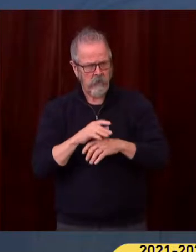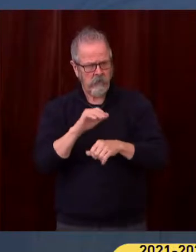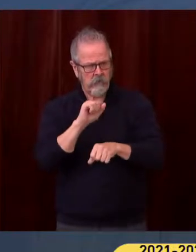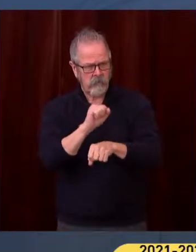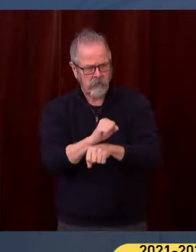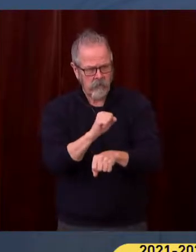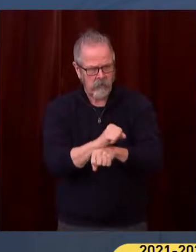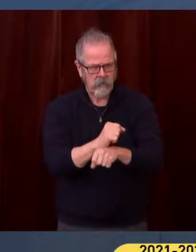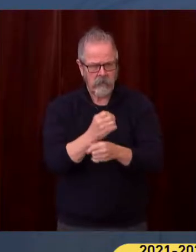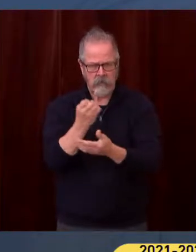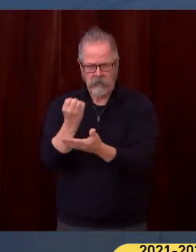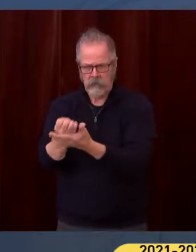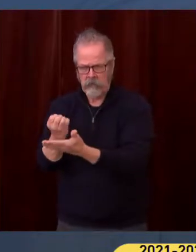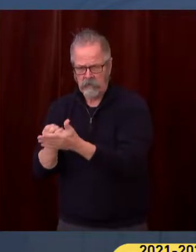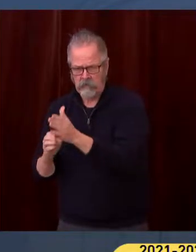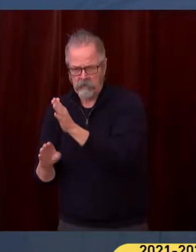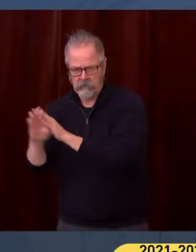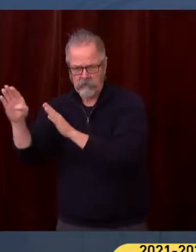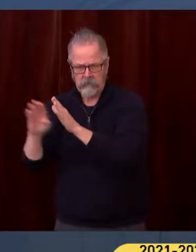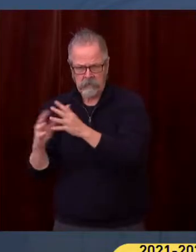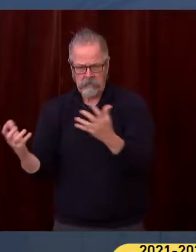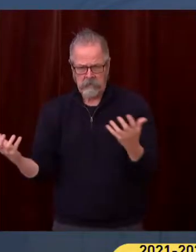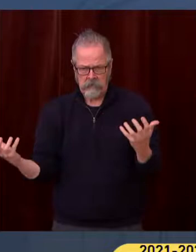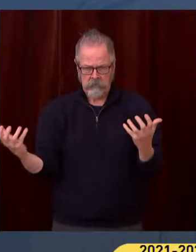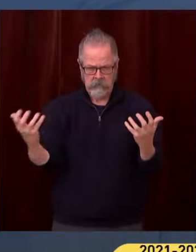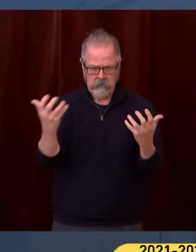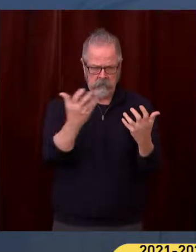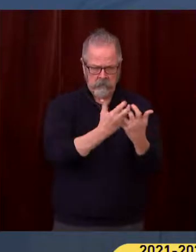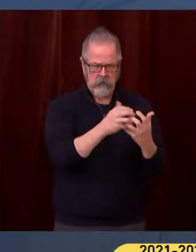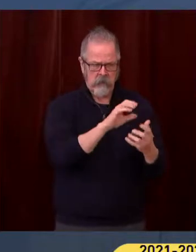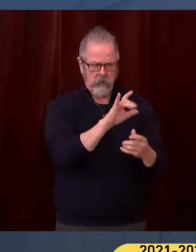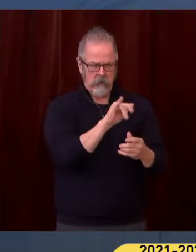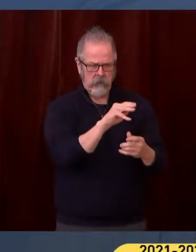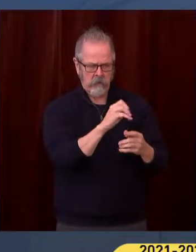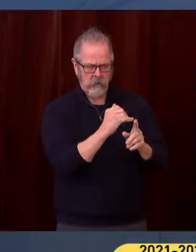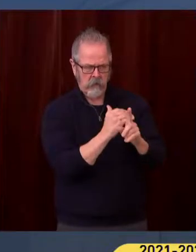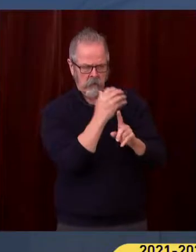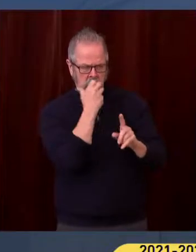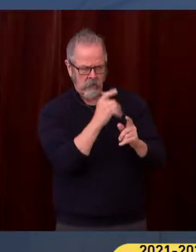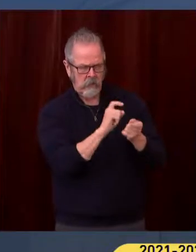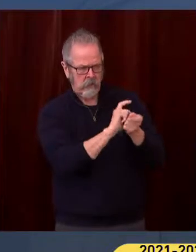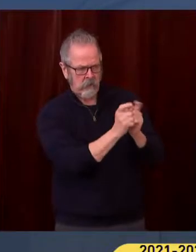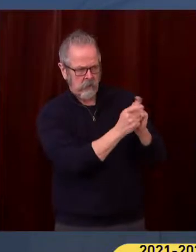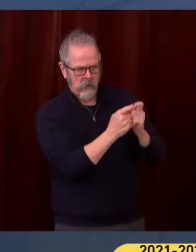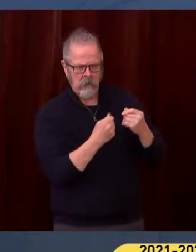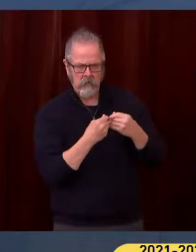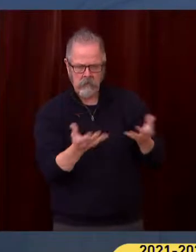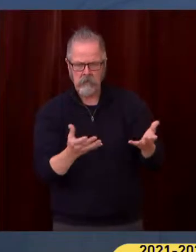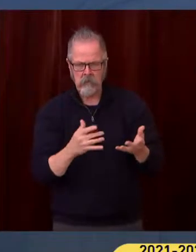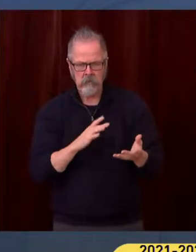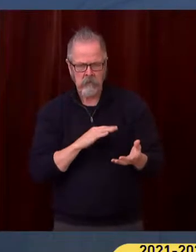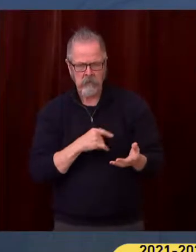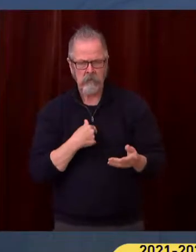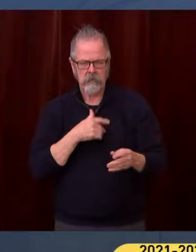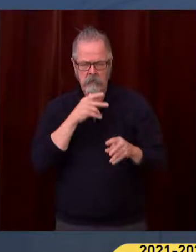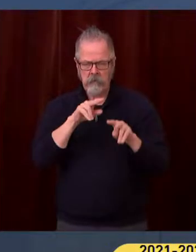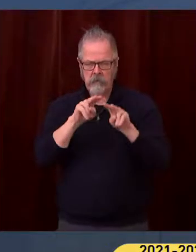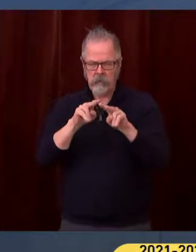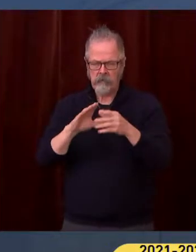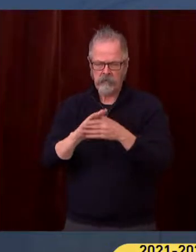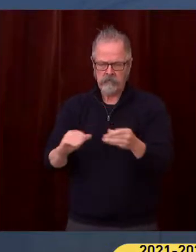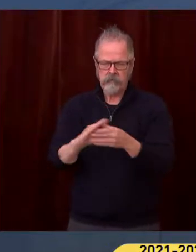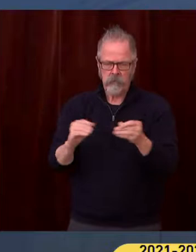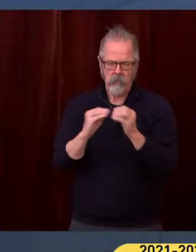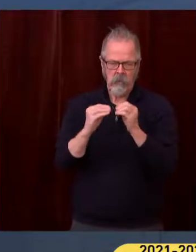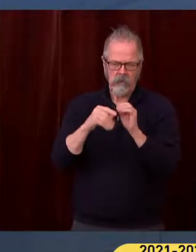across the state of Washington. And I look forward to discussing this package with you. These